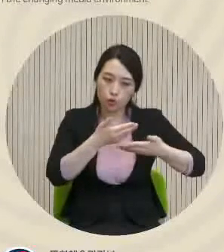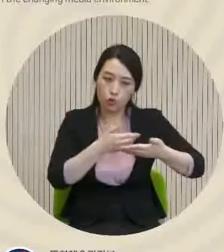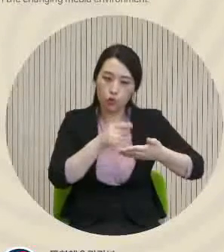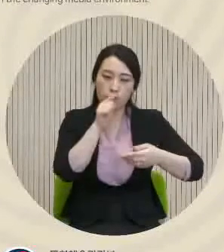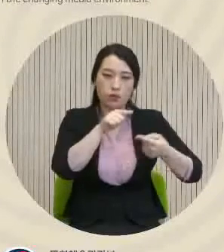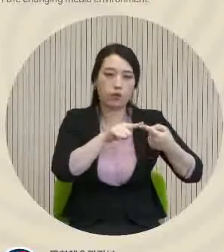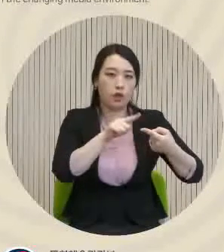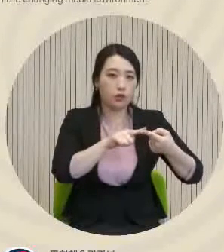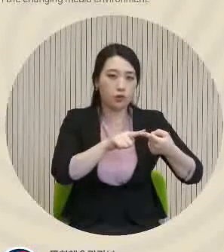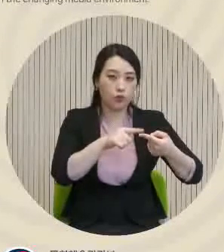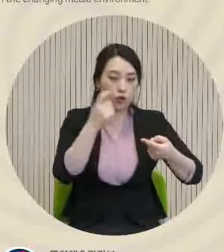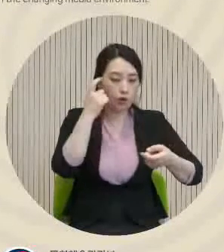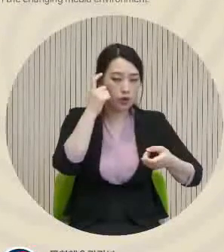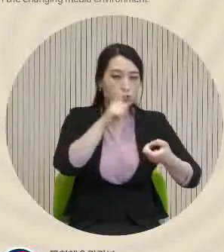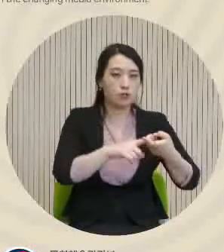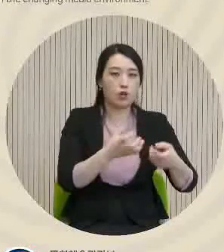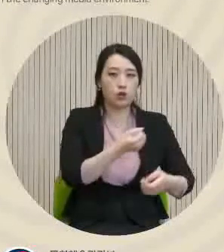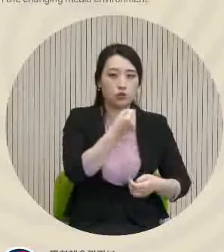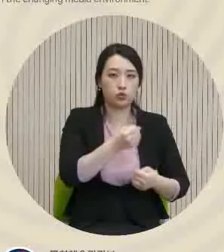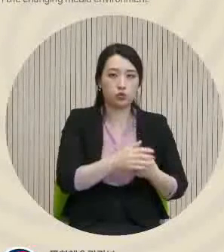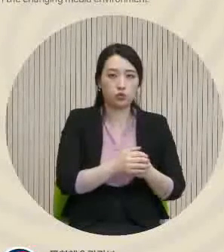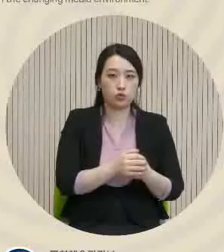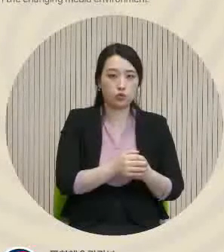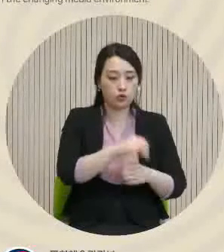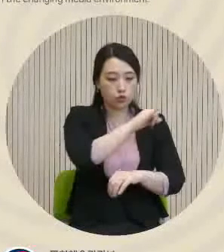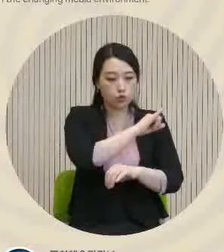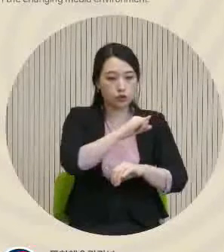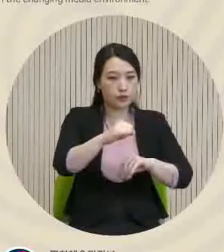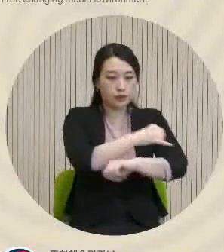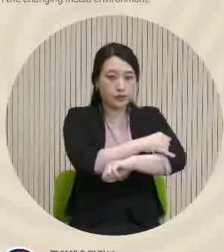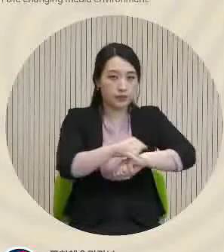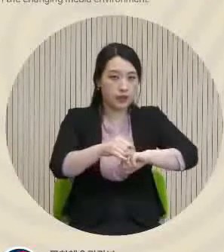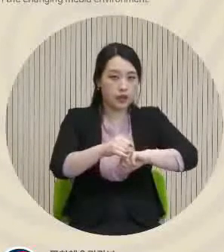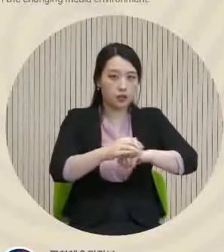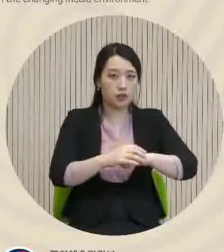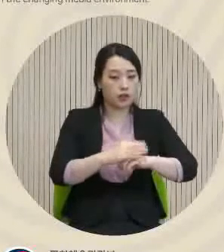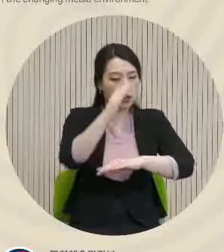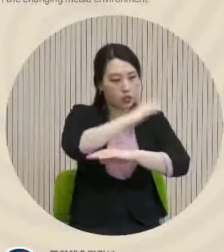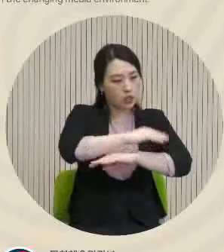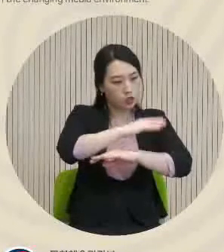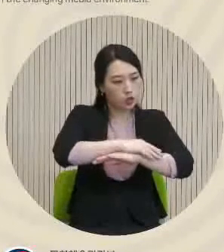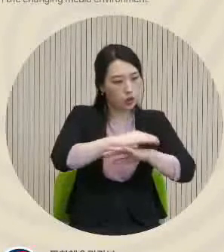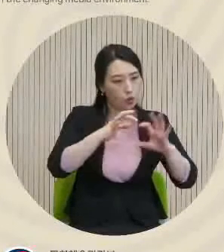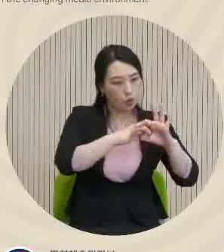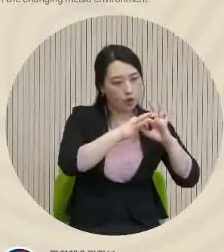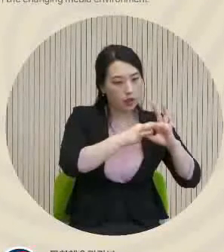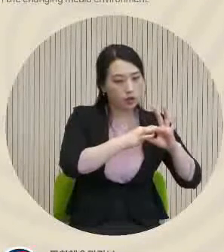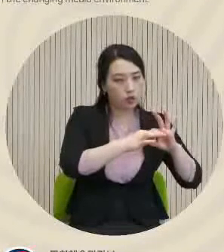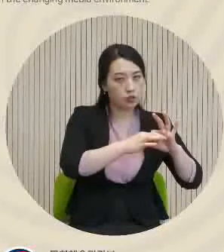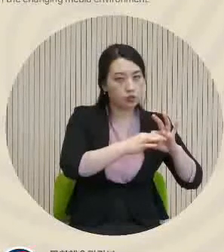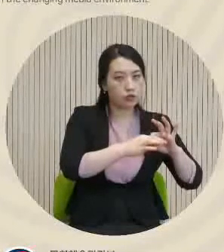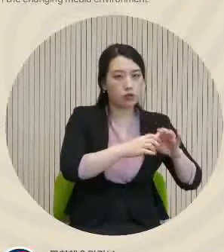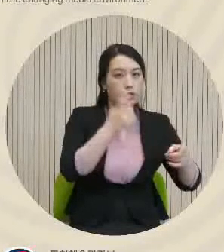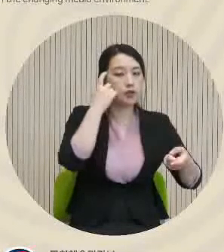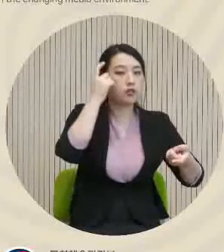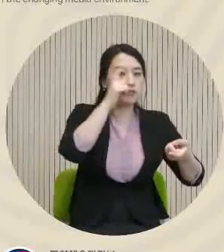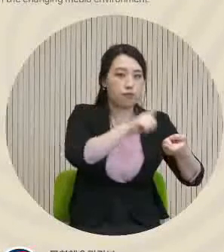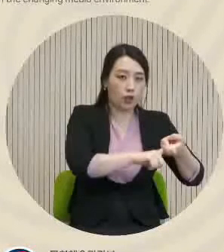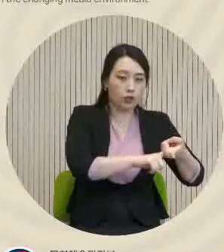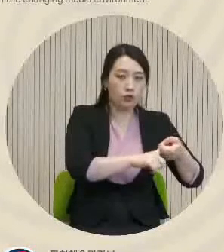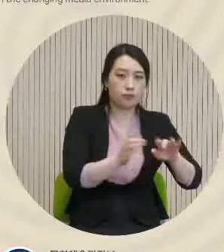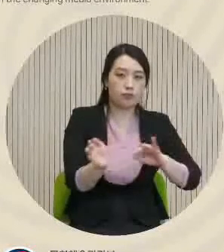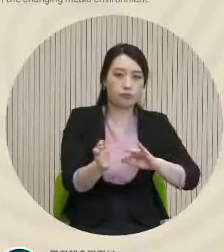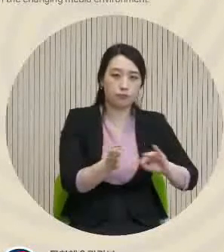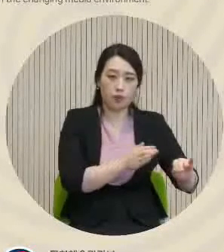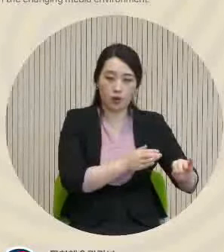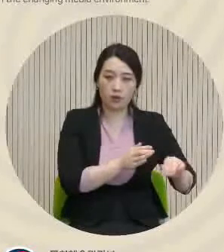focus on what drives production and distribution of meanings that are effective in social context. The concept